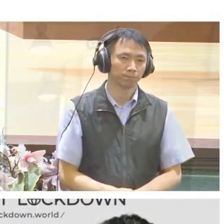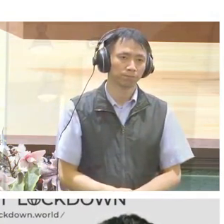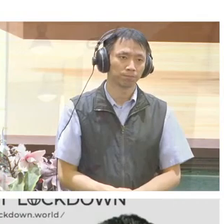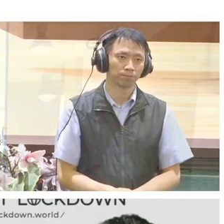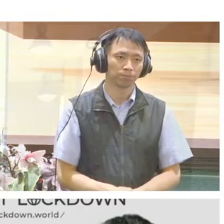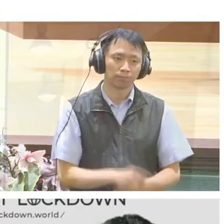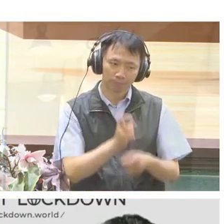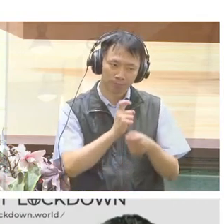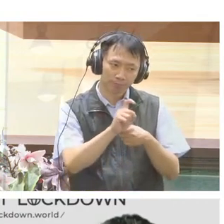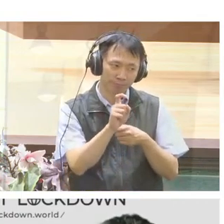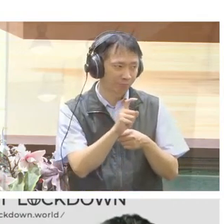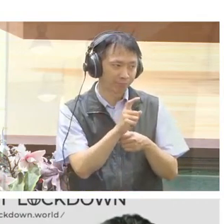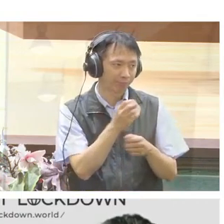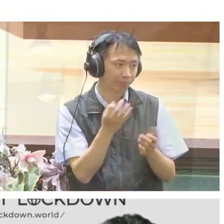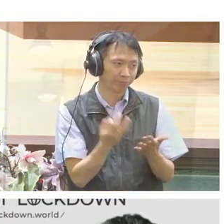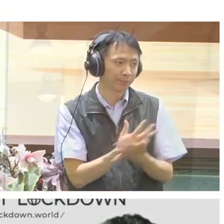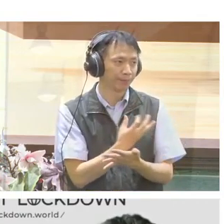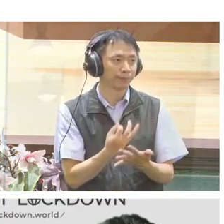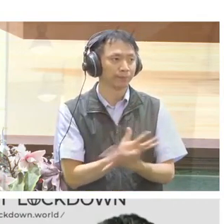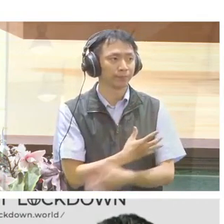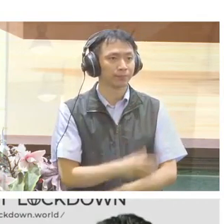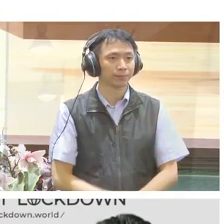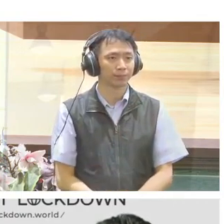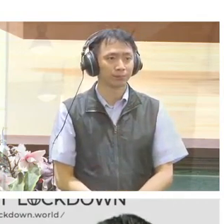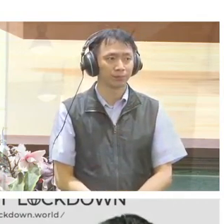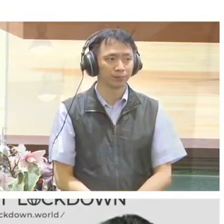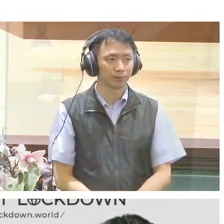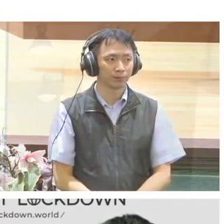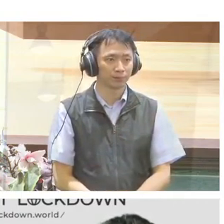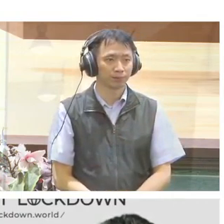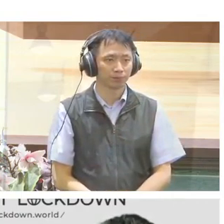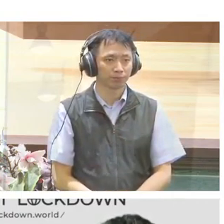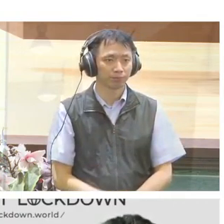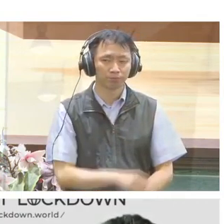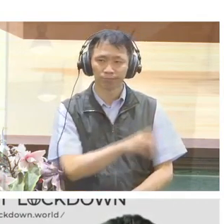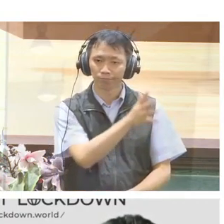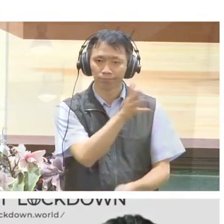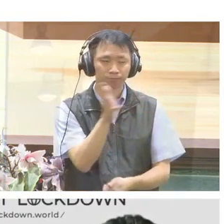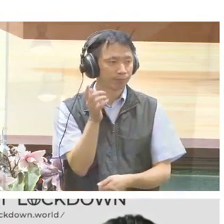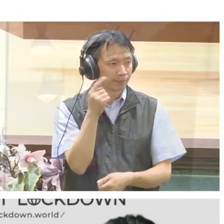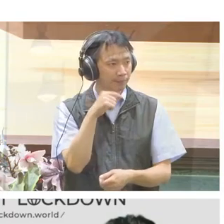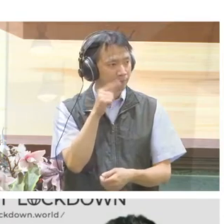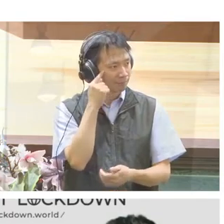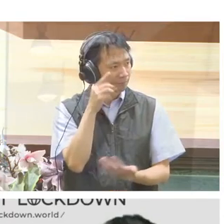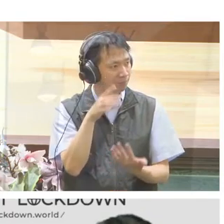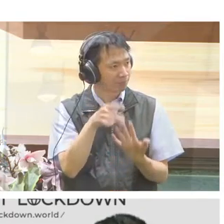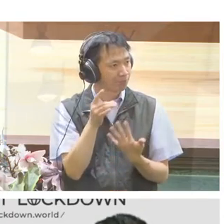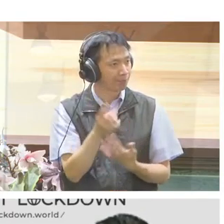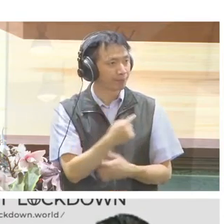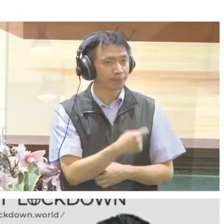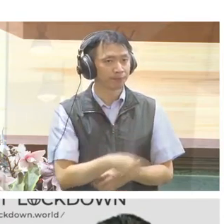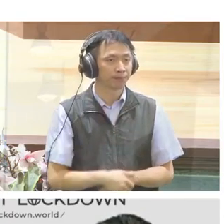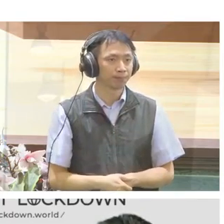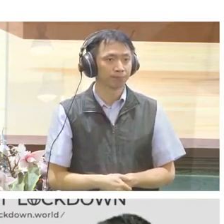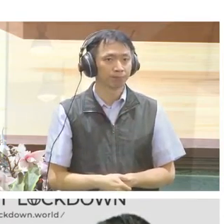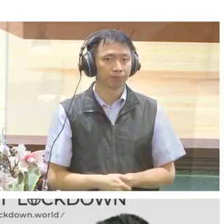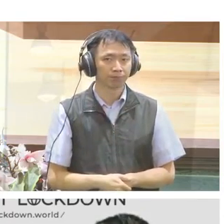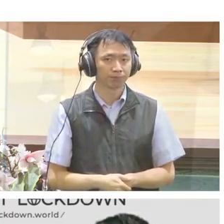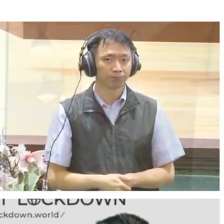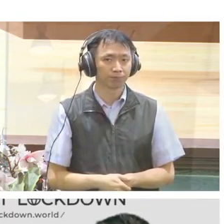to know if you girls had the opportunity to have a look at any of them. I posted them in chat. And if there's any